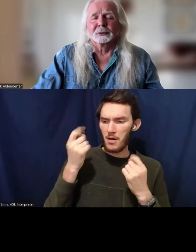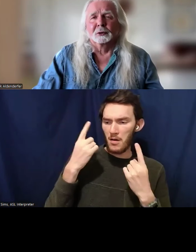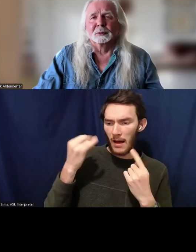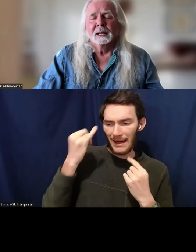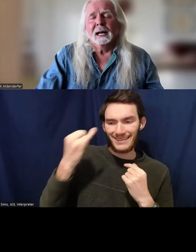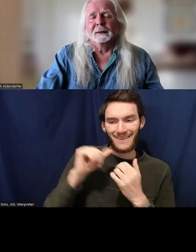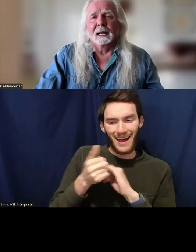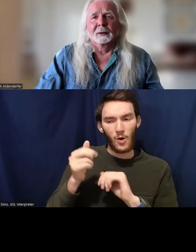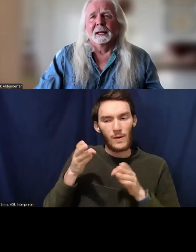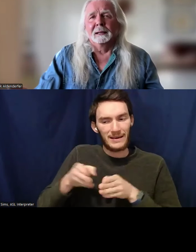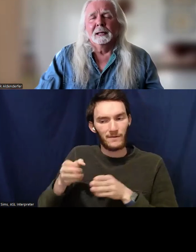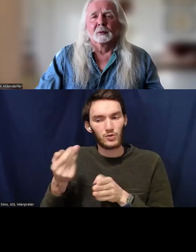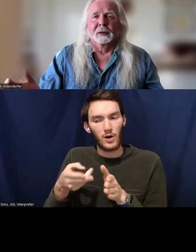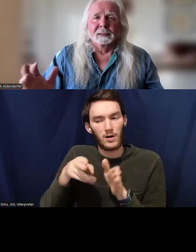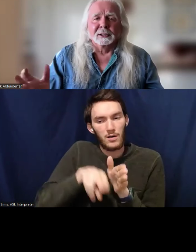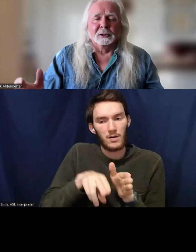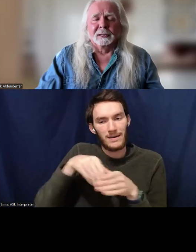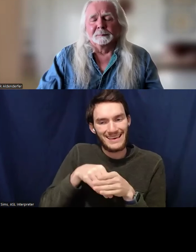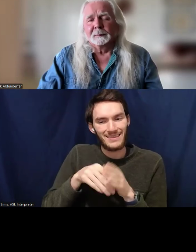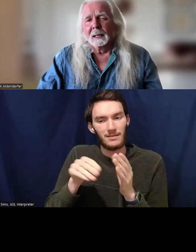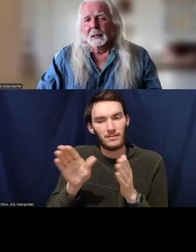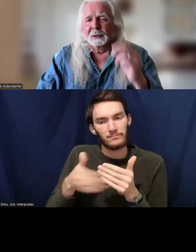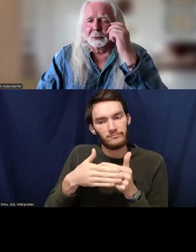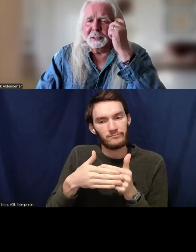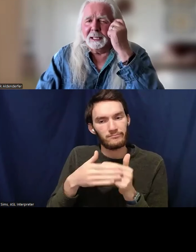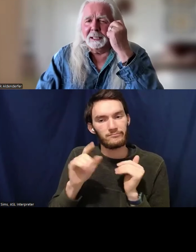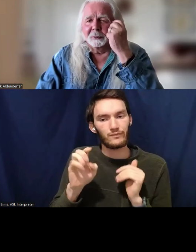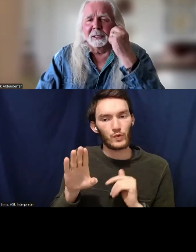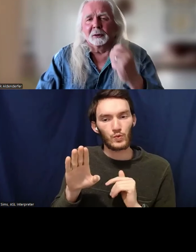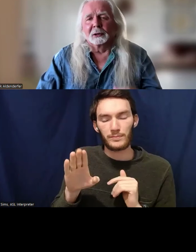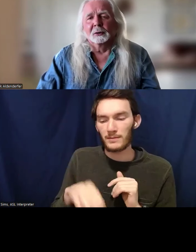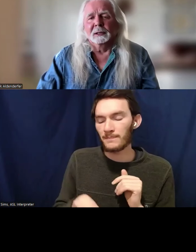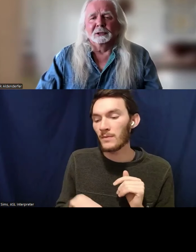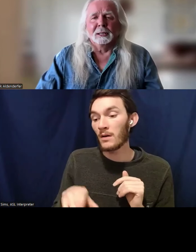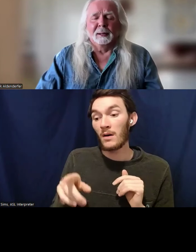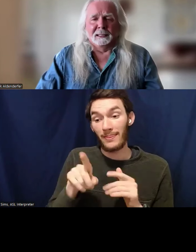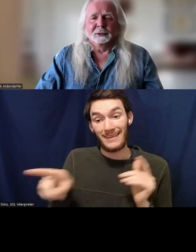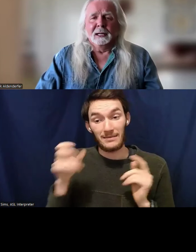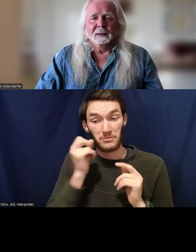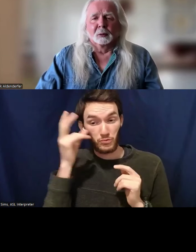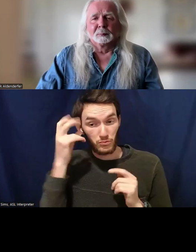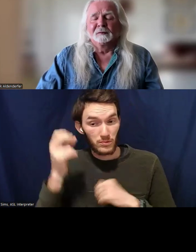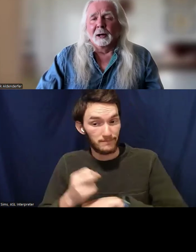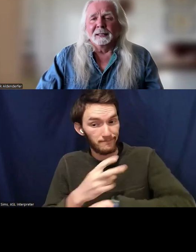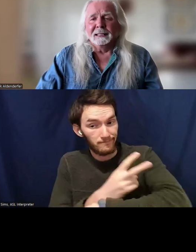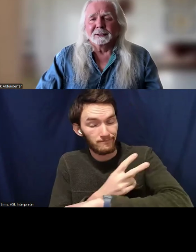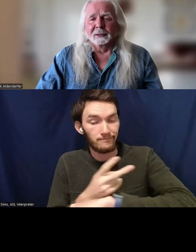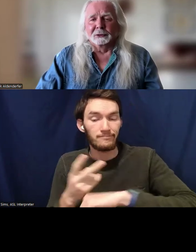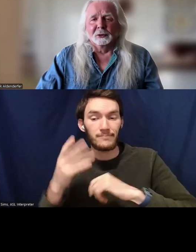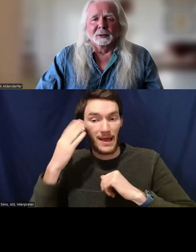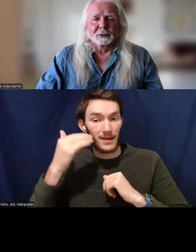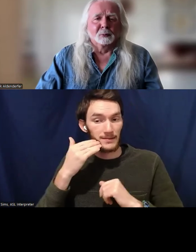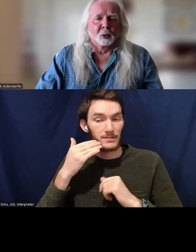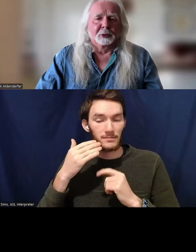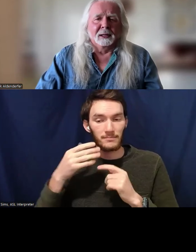those tombs and then how they were then sealed up. What you're looking at here then are goat and sheep heads that were found inside the